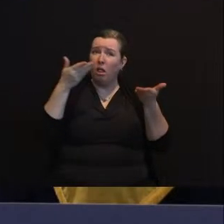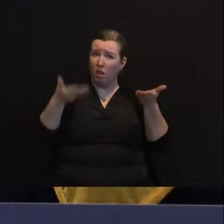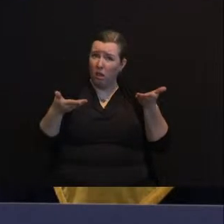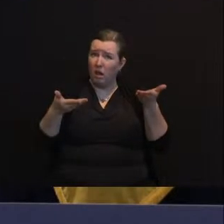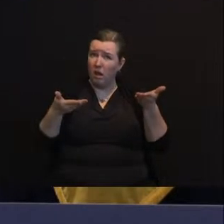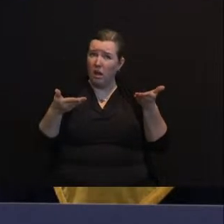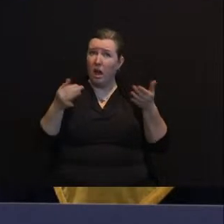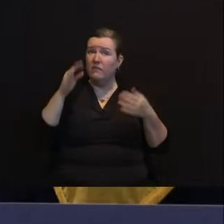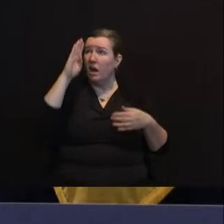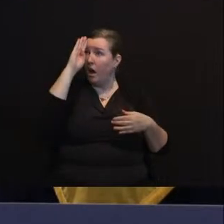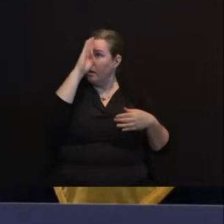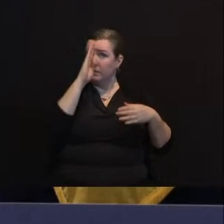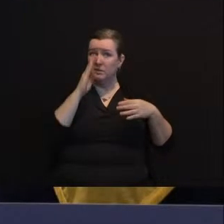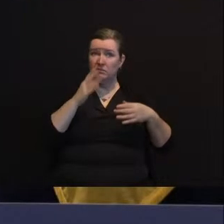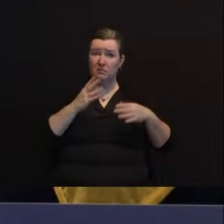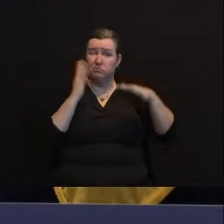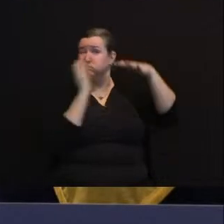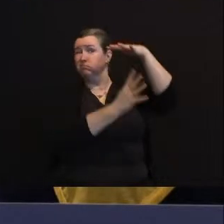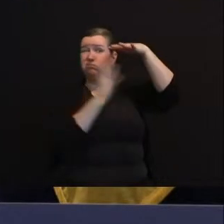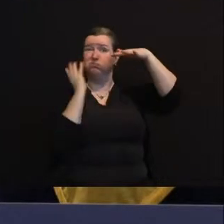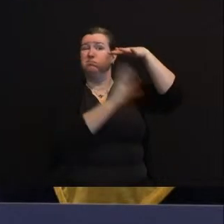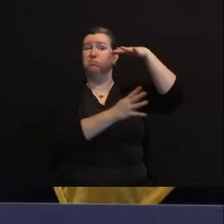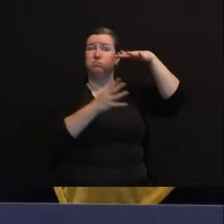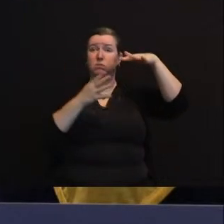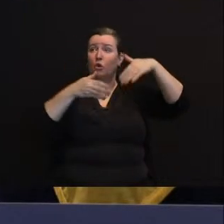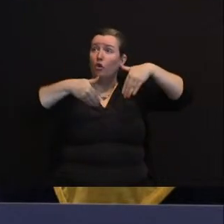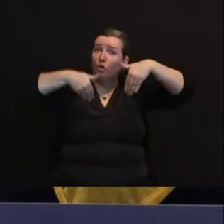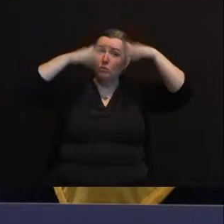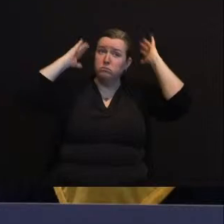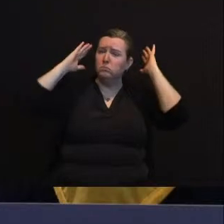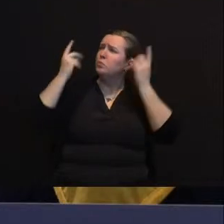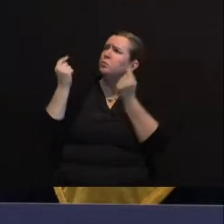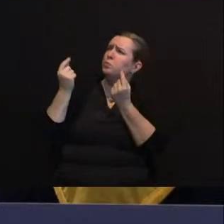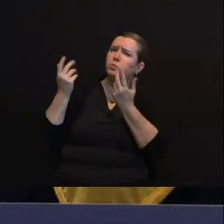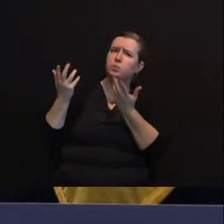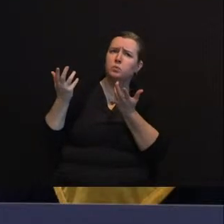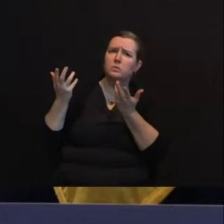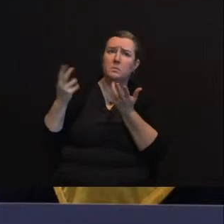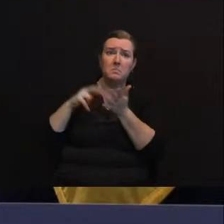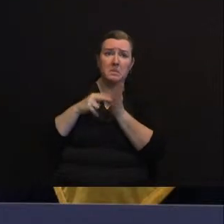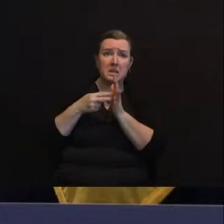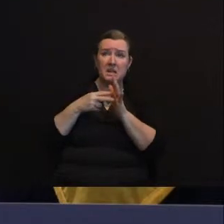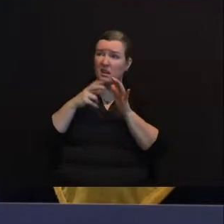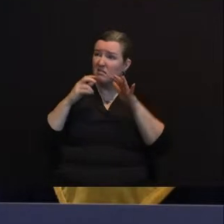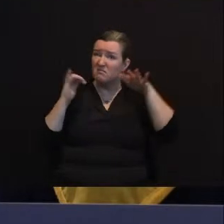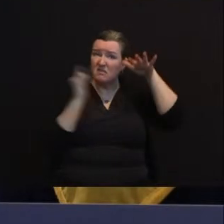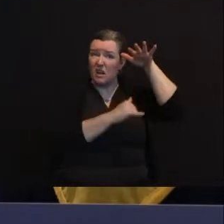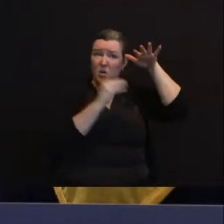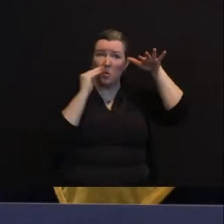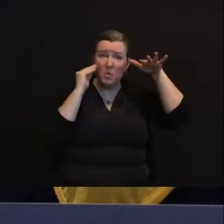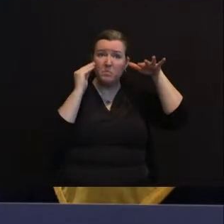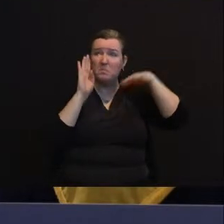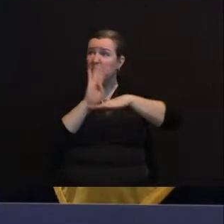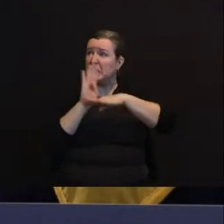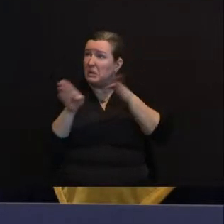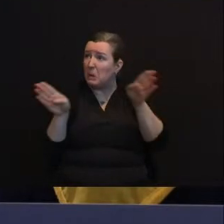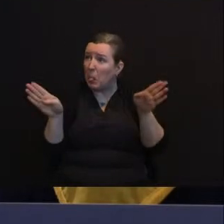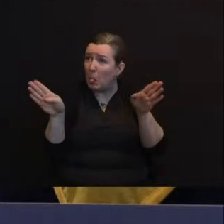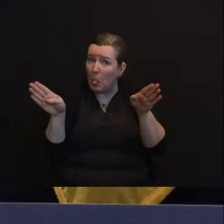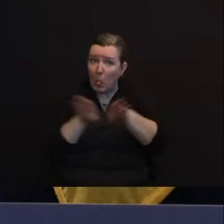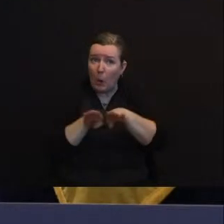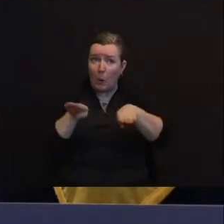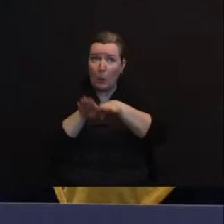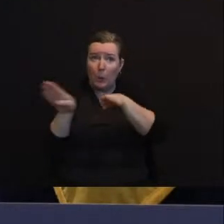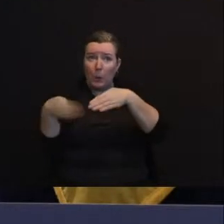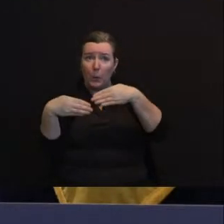healthcare system is getting overwhelmed, what kind of steps would you take? Could they be stay-at-home orders or closures of non-essential businesses? I know you said you'd have no